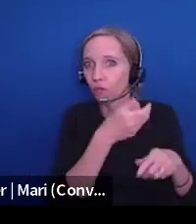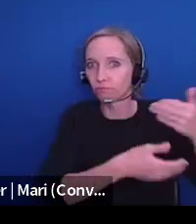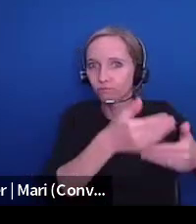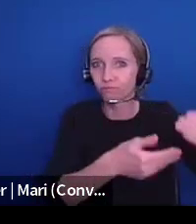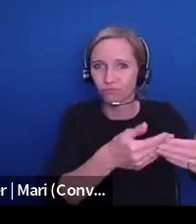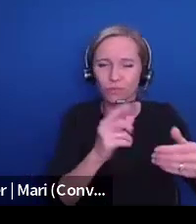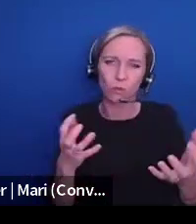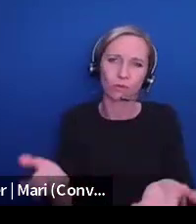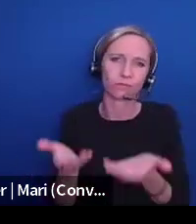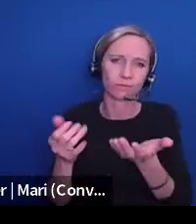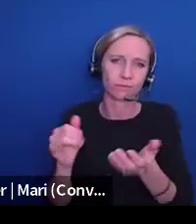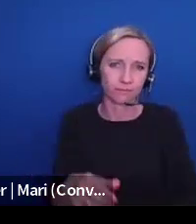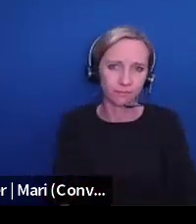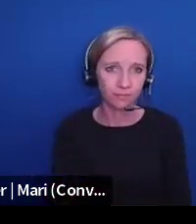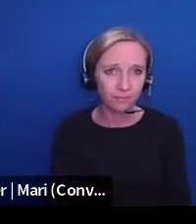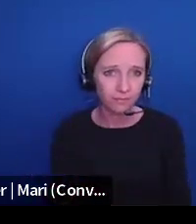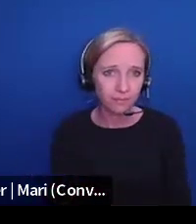want to foster that.